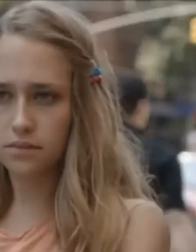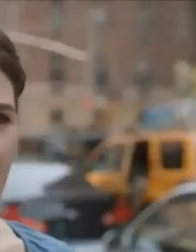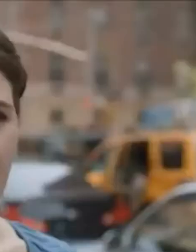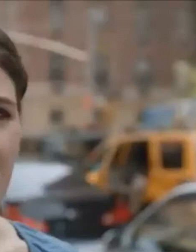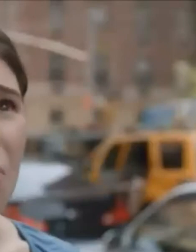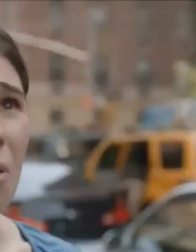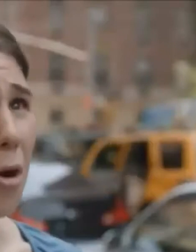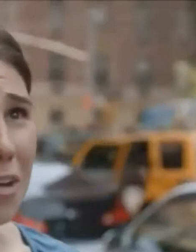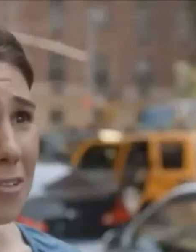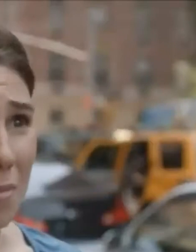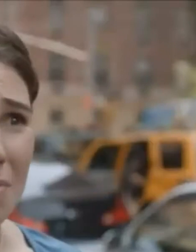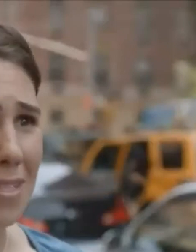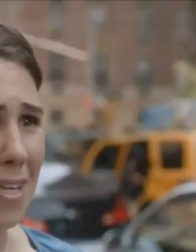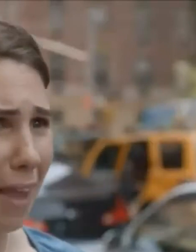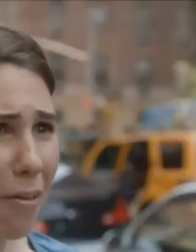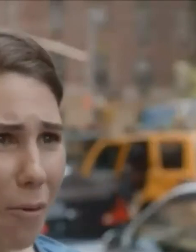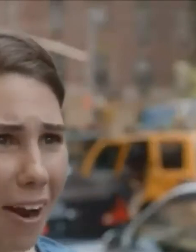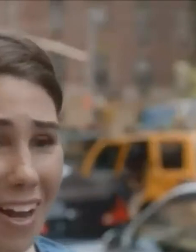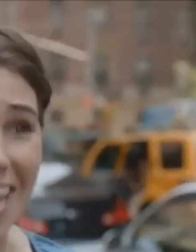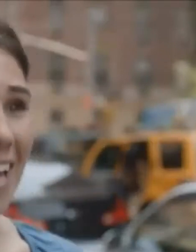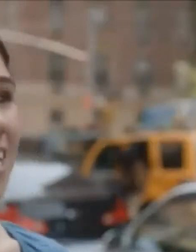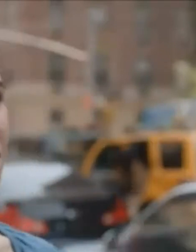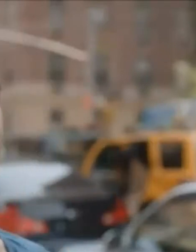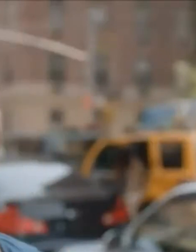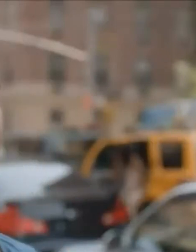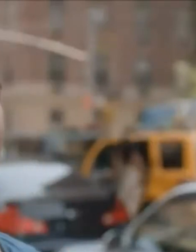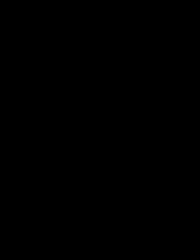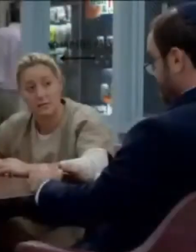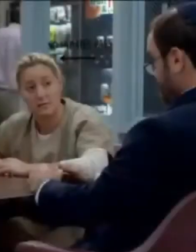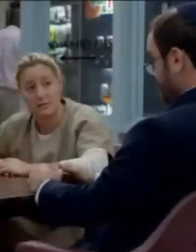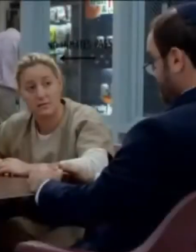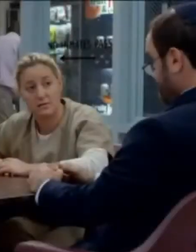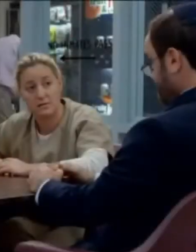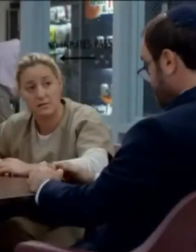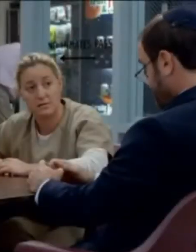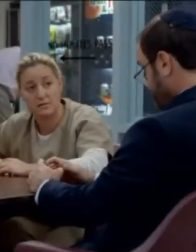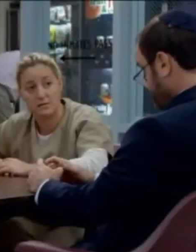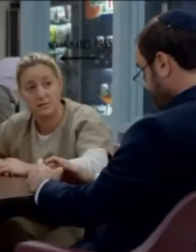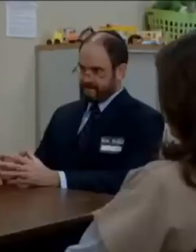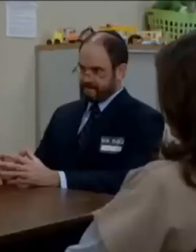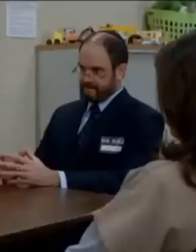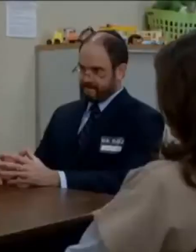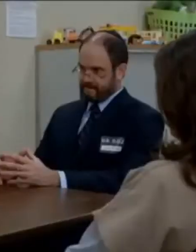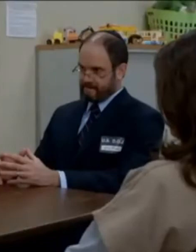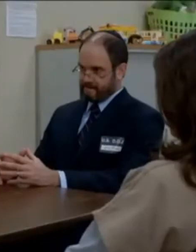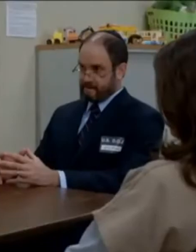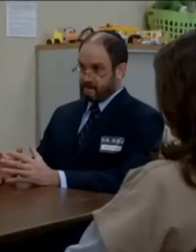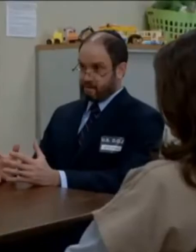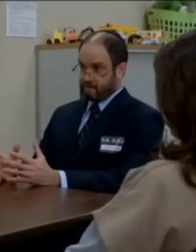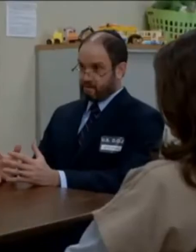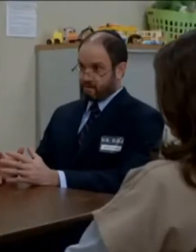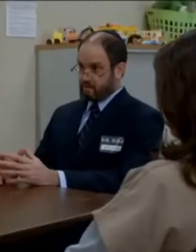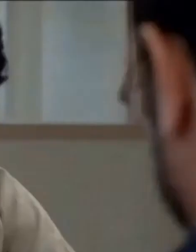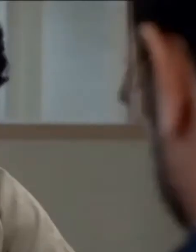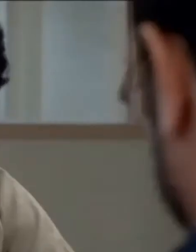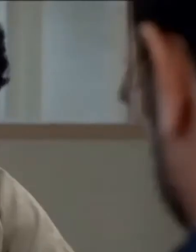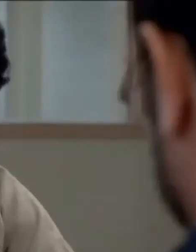product development, which is, like, perfect for me because I love products, and he's Jewish. Can I be a Jew? No.